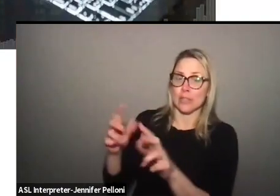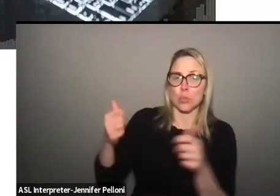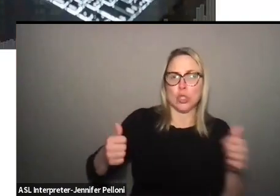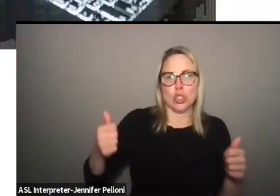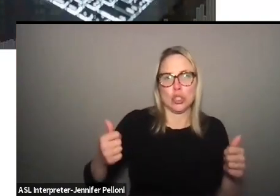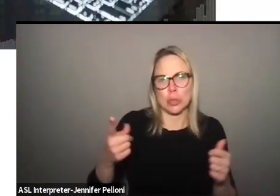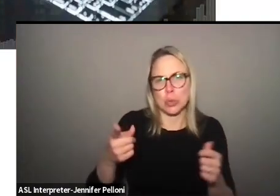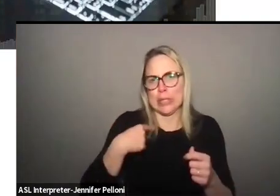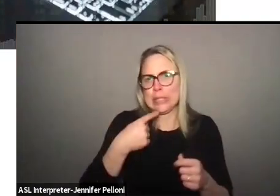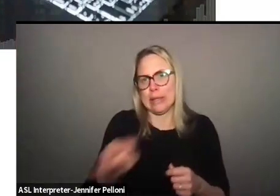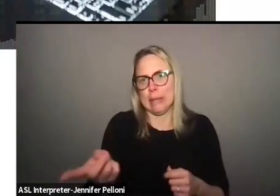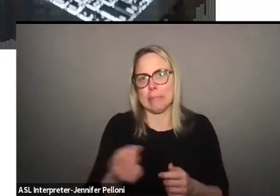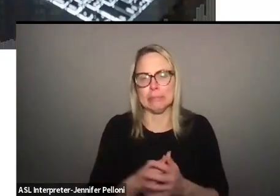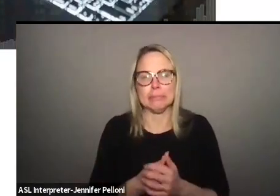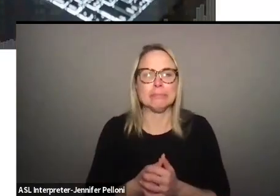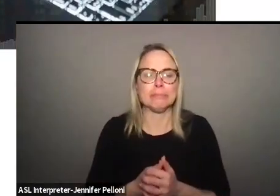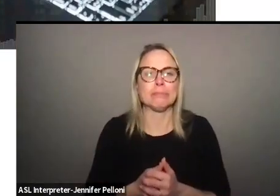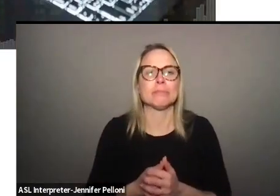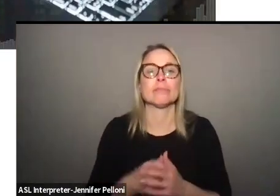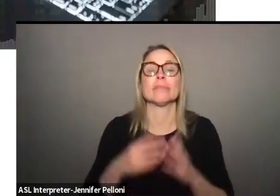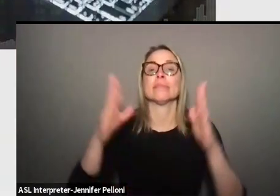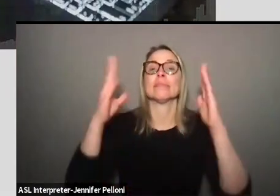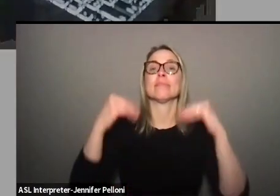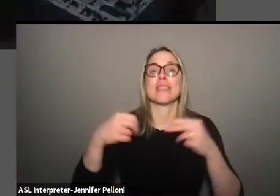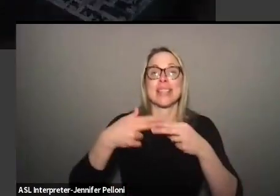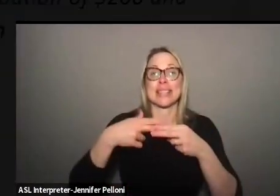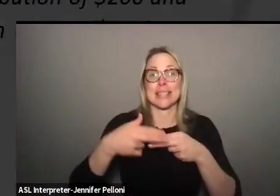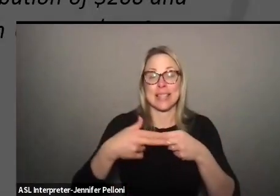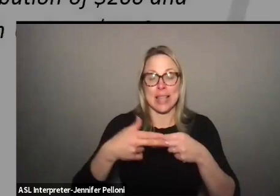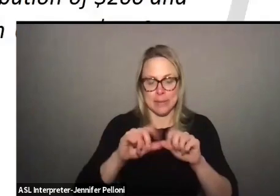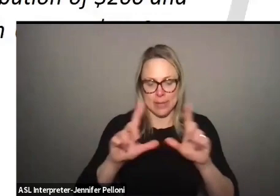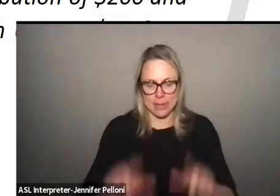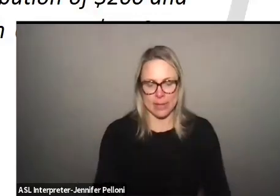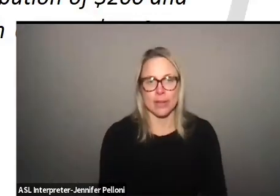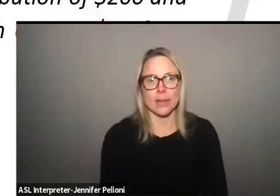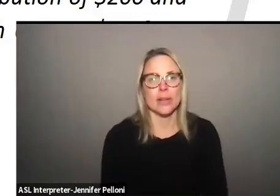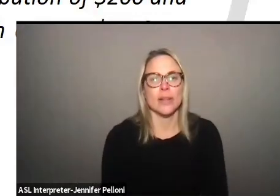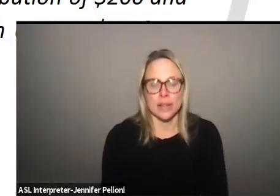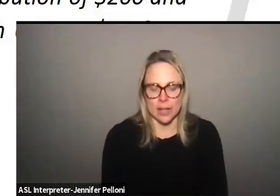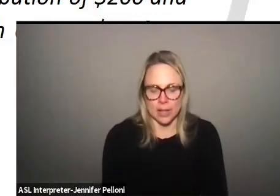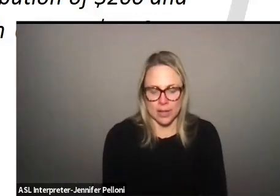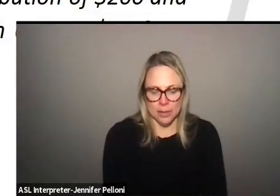Okay. All righty. So next slide, please. I did